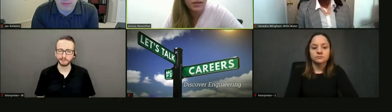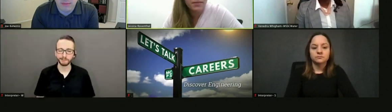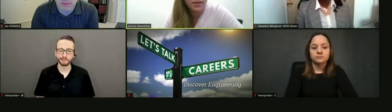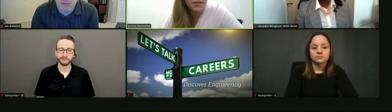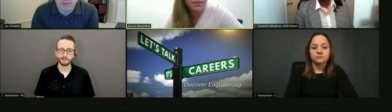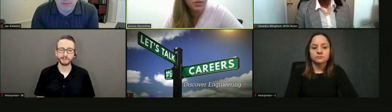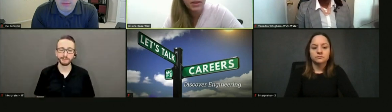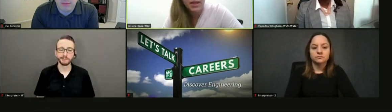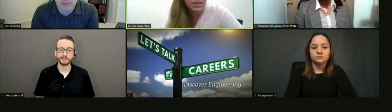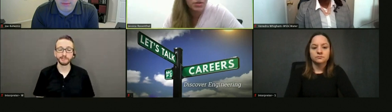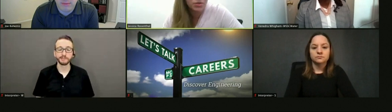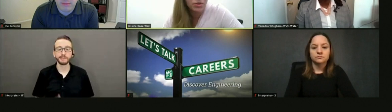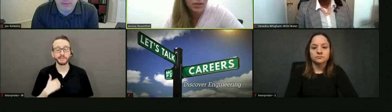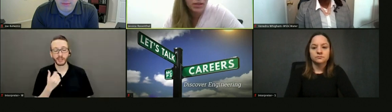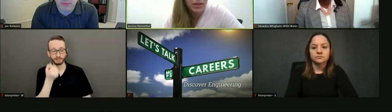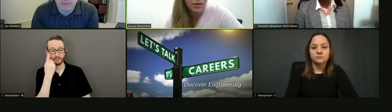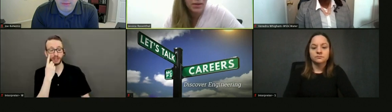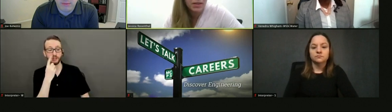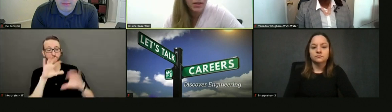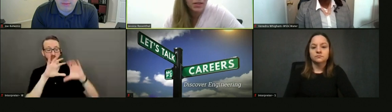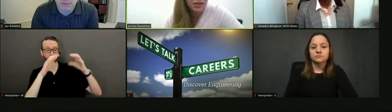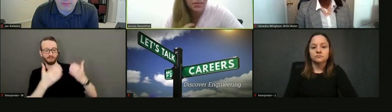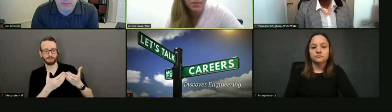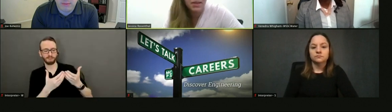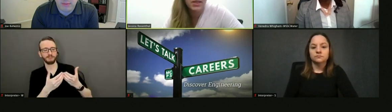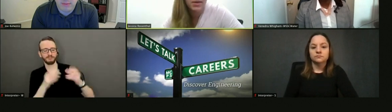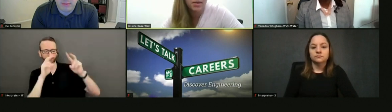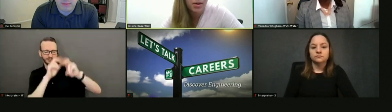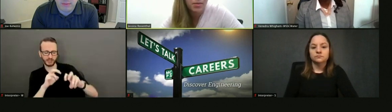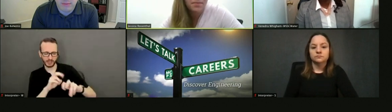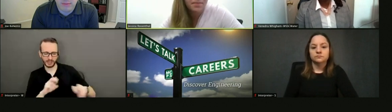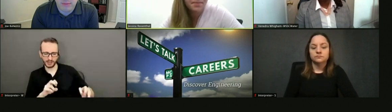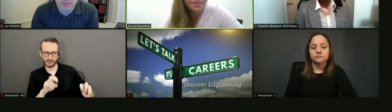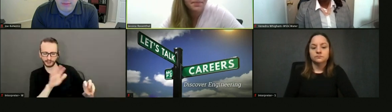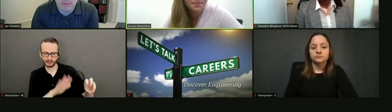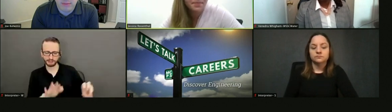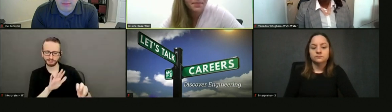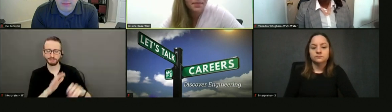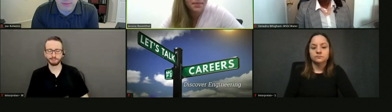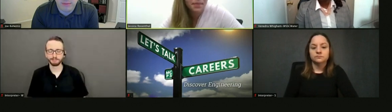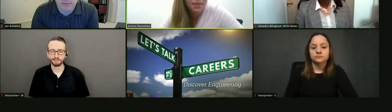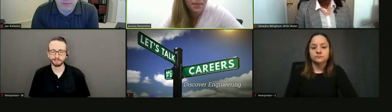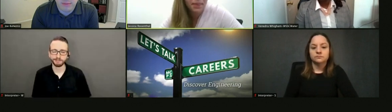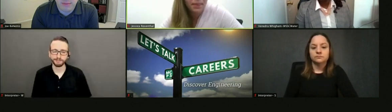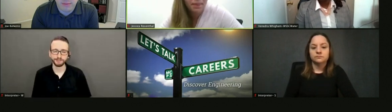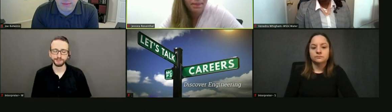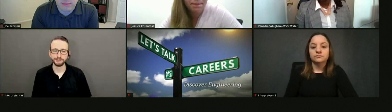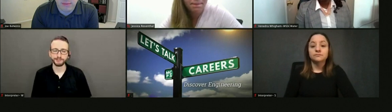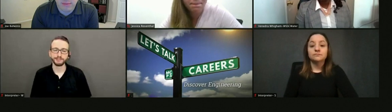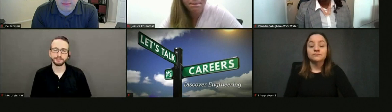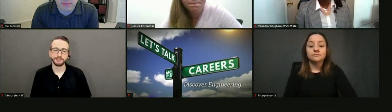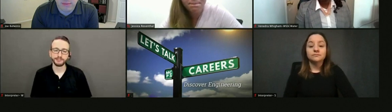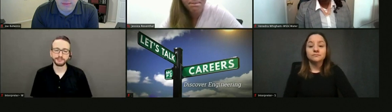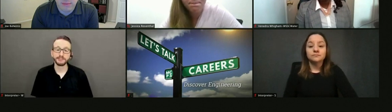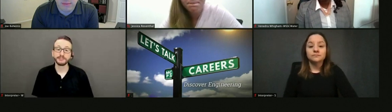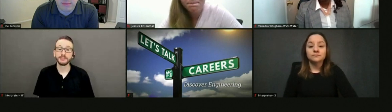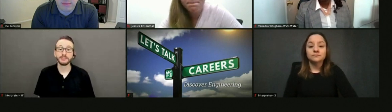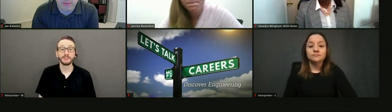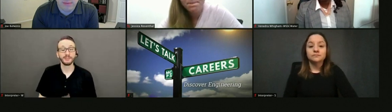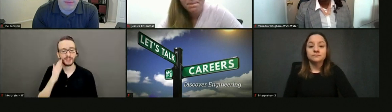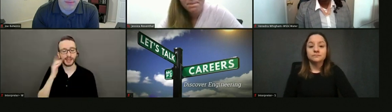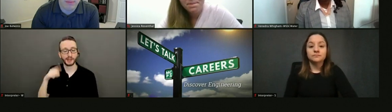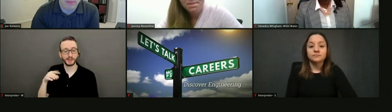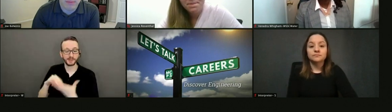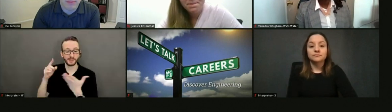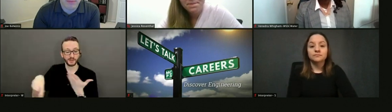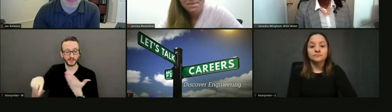And more of like using that as a tool and kind of analytically thinking about a problem. I'm sure the students watching will be